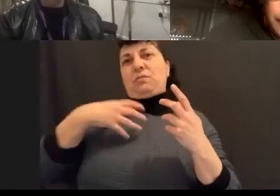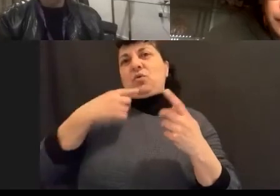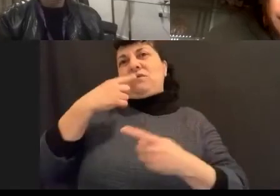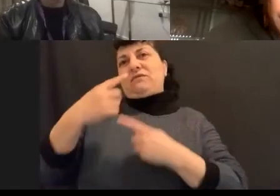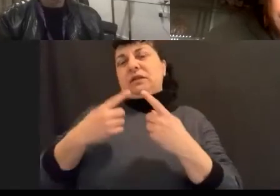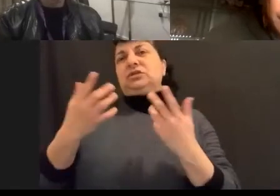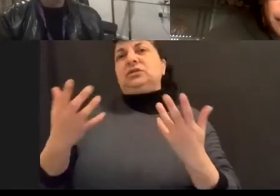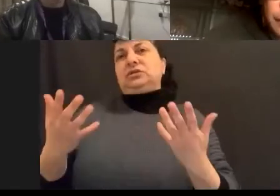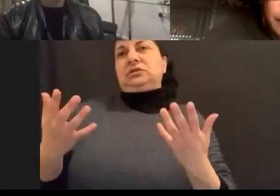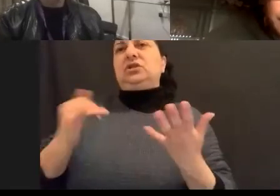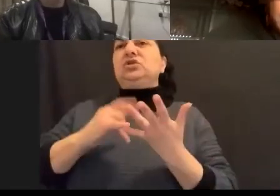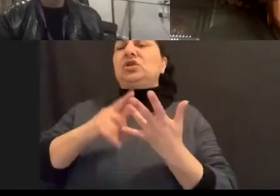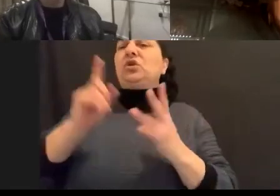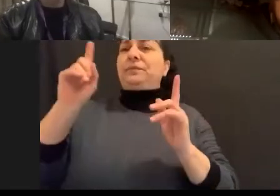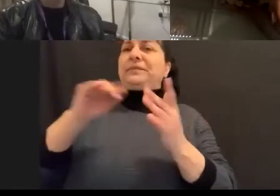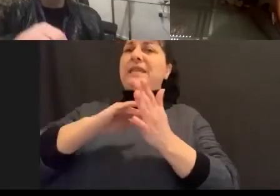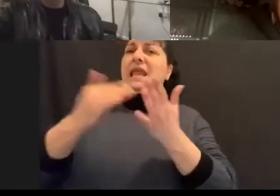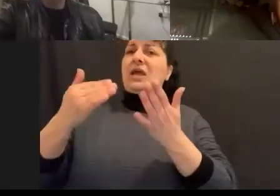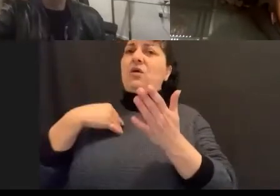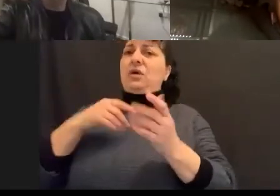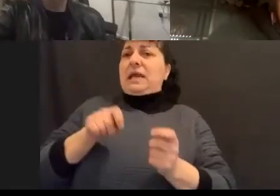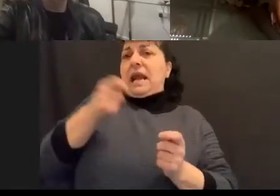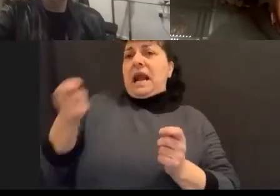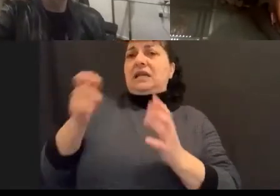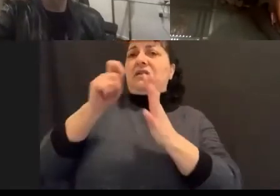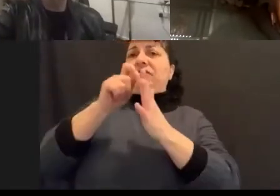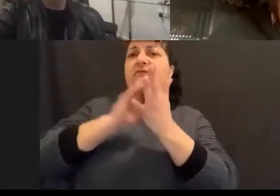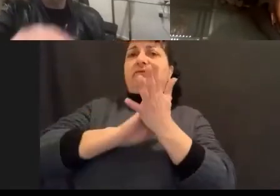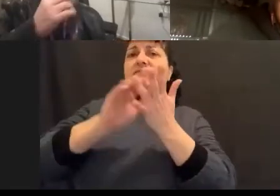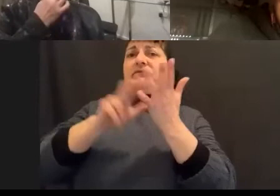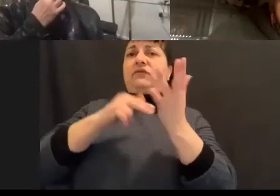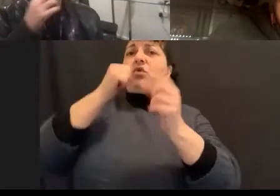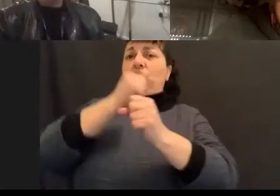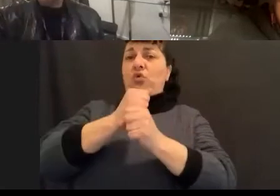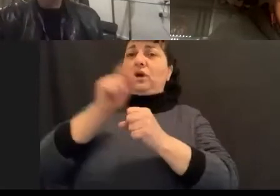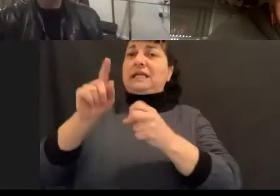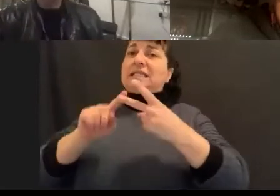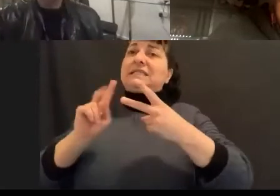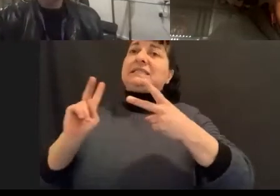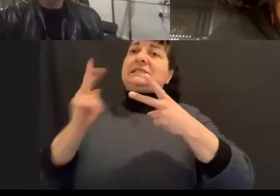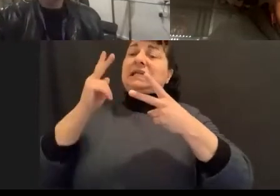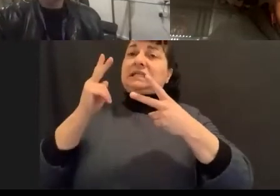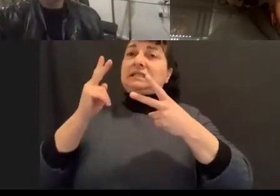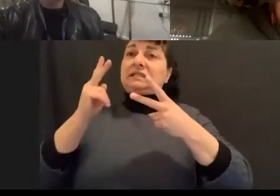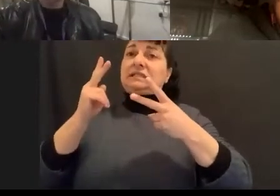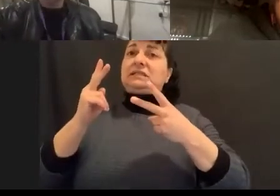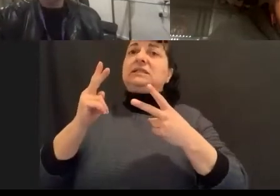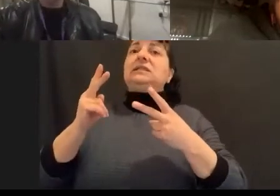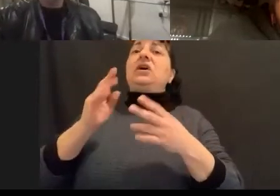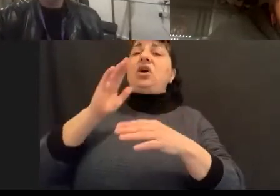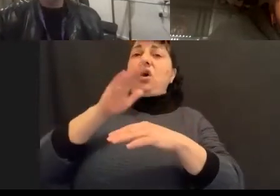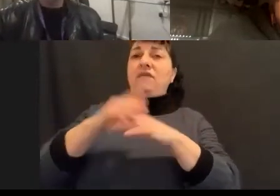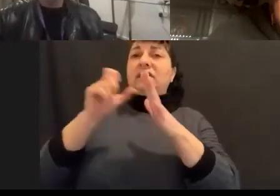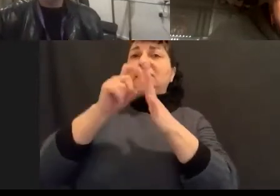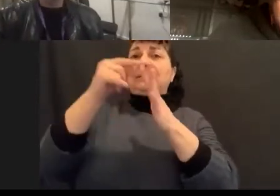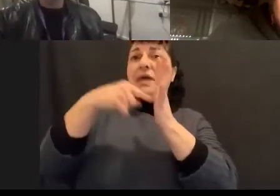So I'll now hand to you, Fung. So Fung's the Deputy Secretary Engagement and Delivery at the Department of